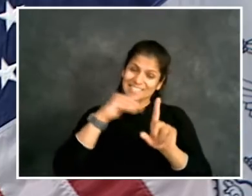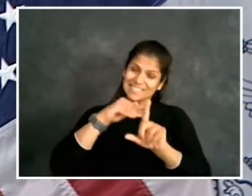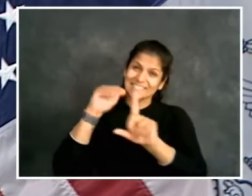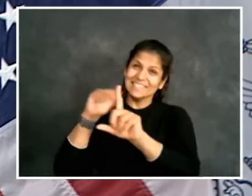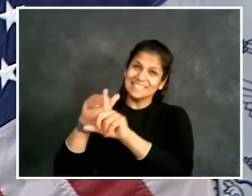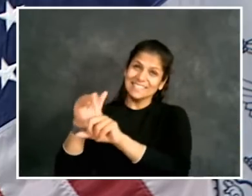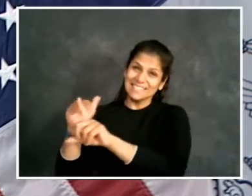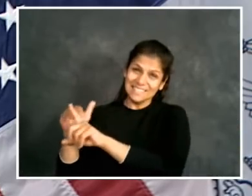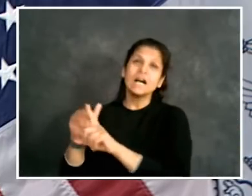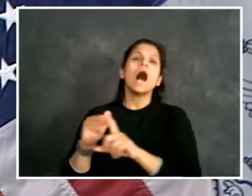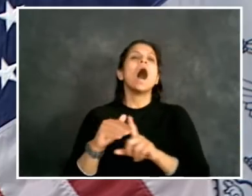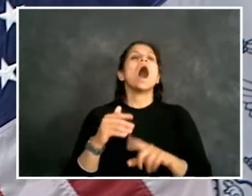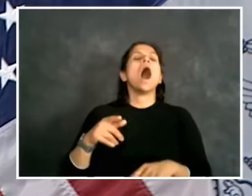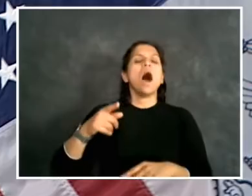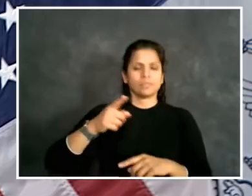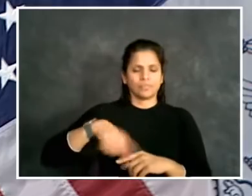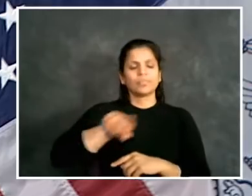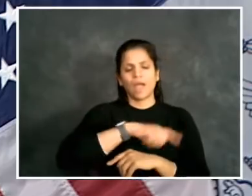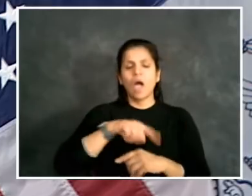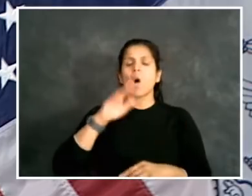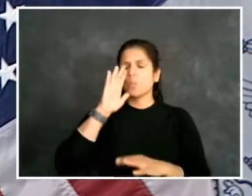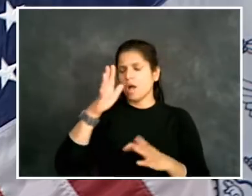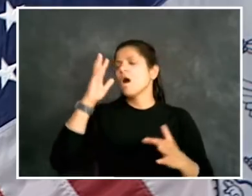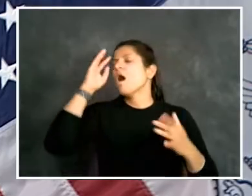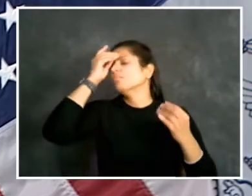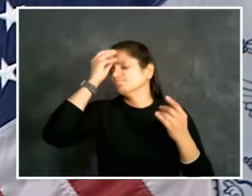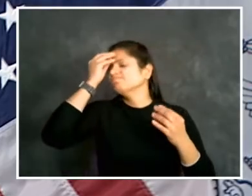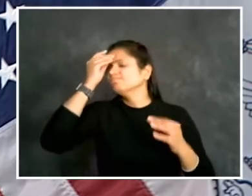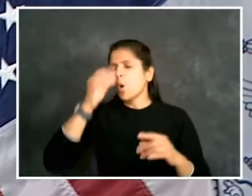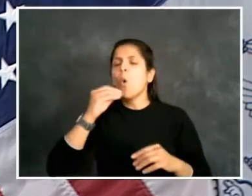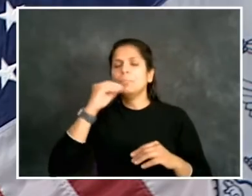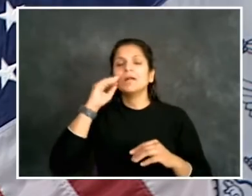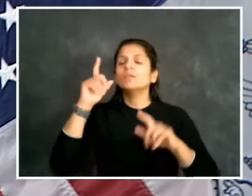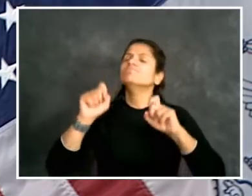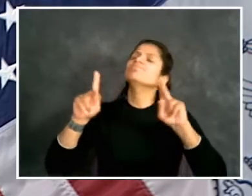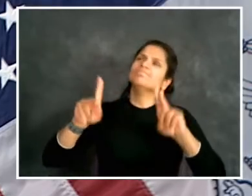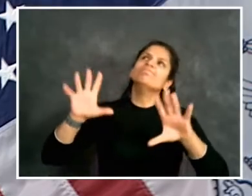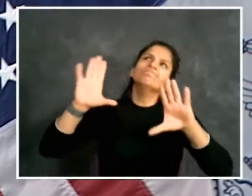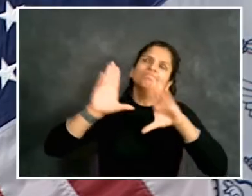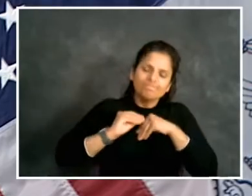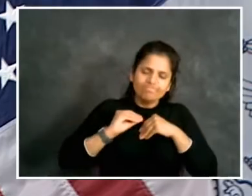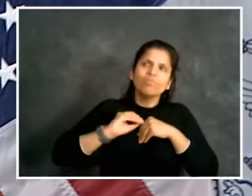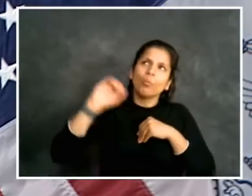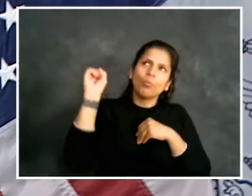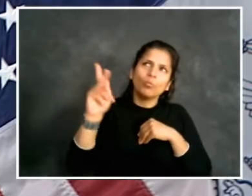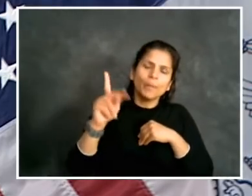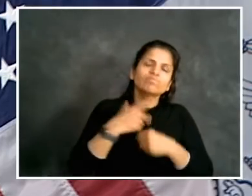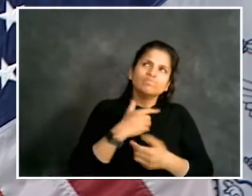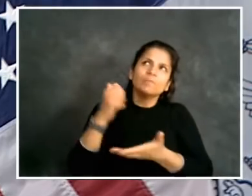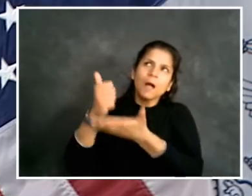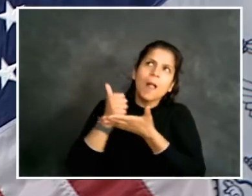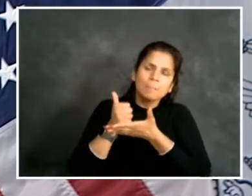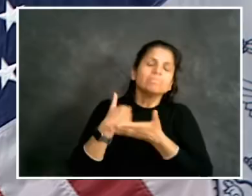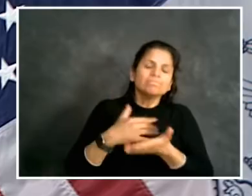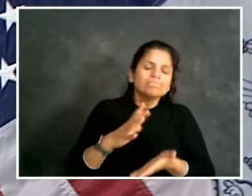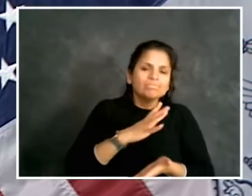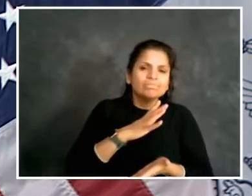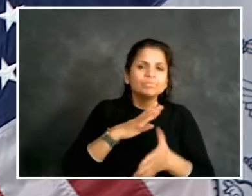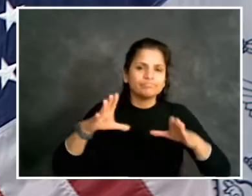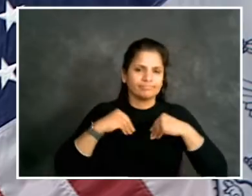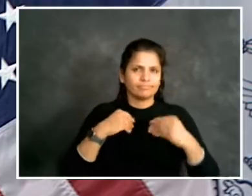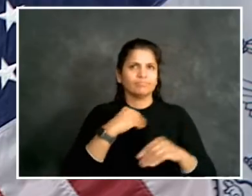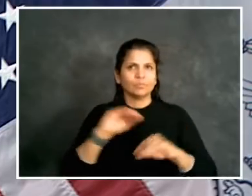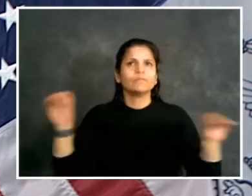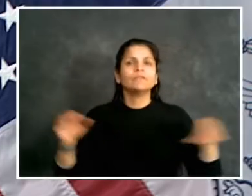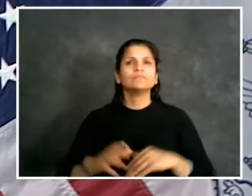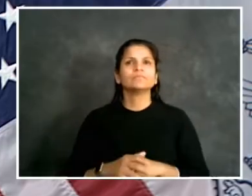Hey, Mayor. How are you? Good, Dave. How you been? Hey, I've been fine. I wanted to ask you about something that you said during your presentation, and that was